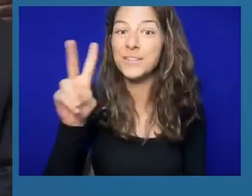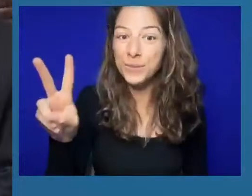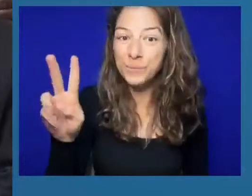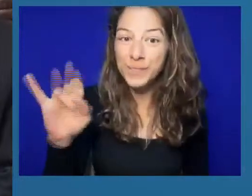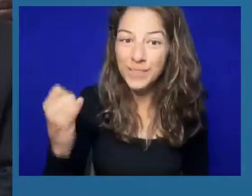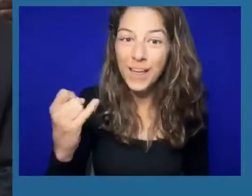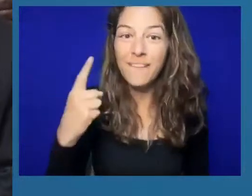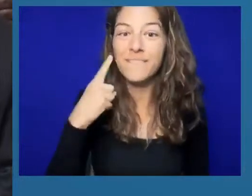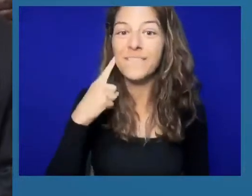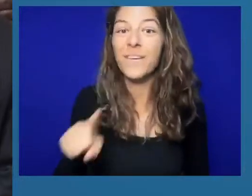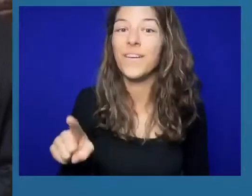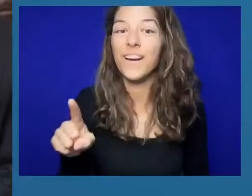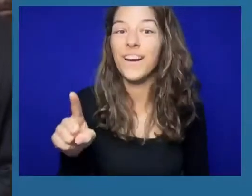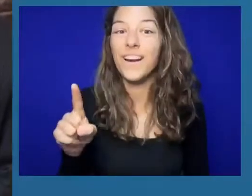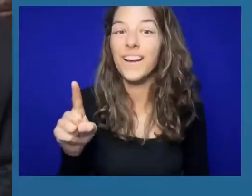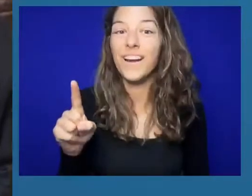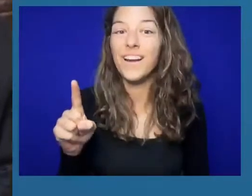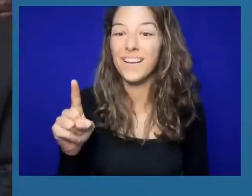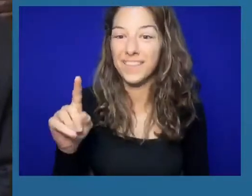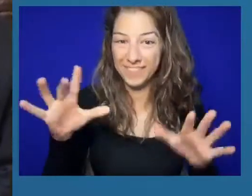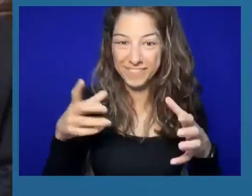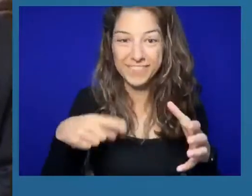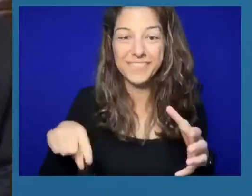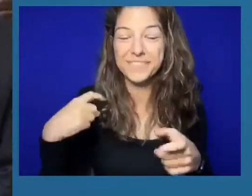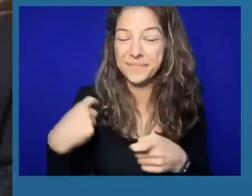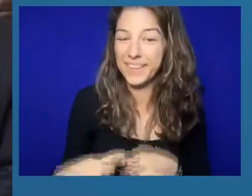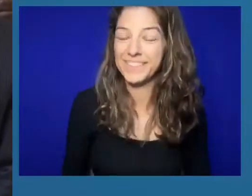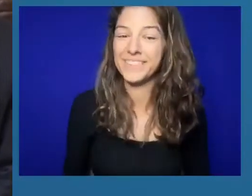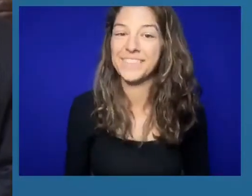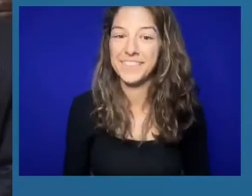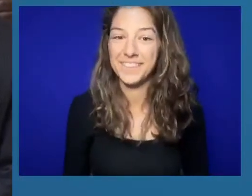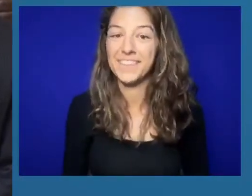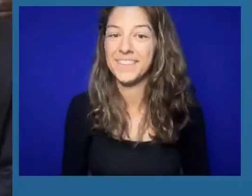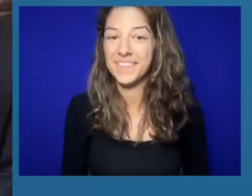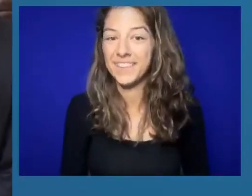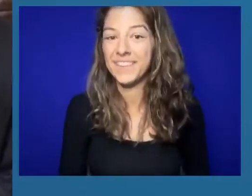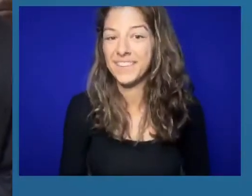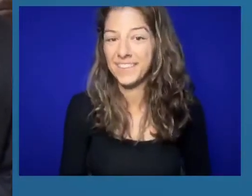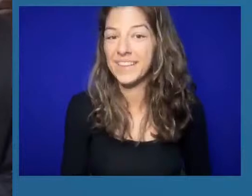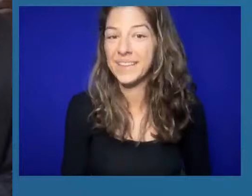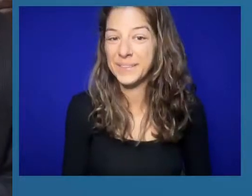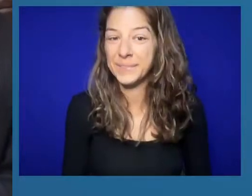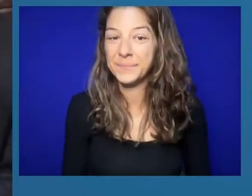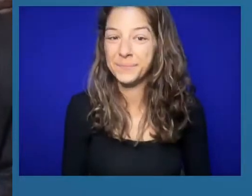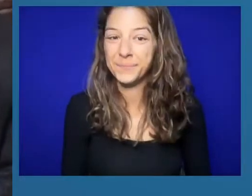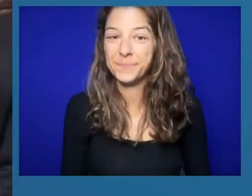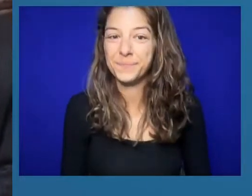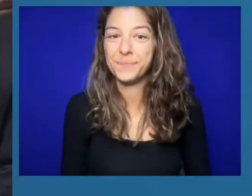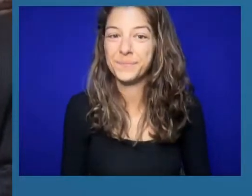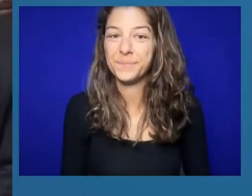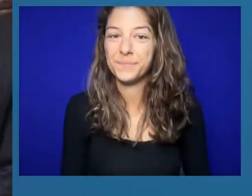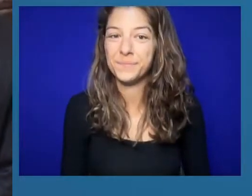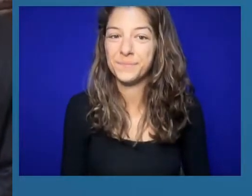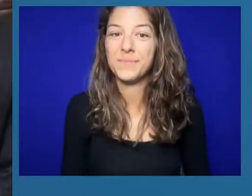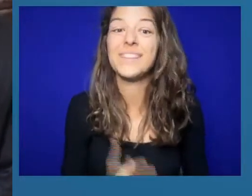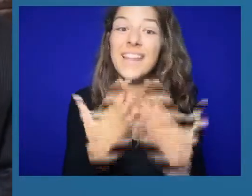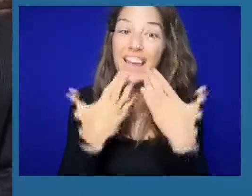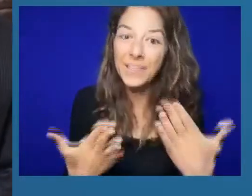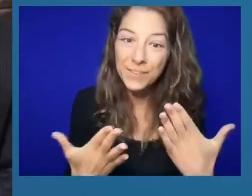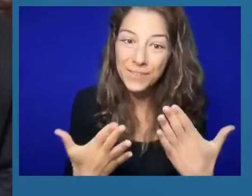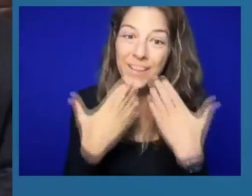hemos logrado y seguiremos logrando cada una de nuestros propósitos. Thank you,